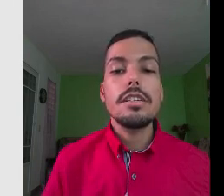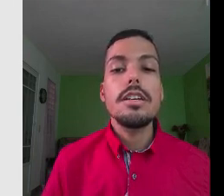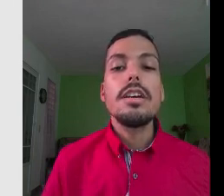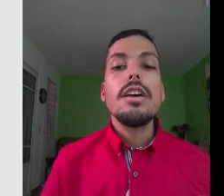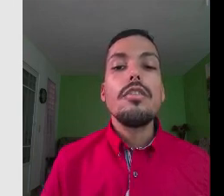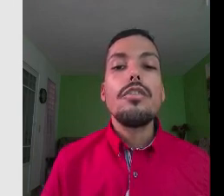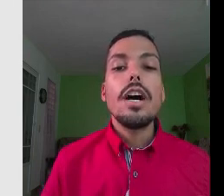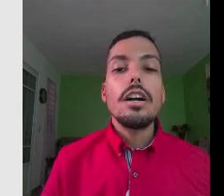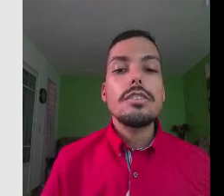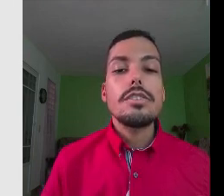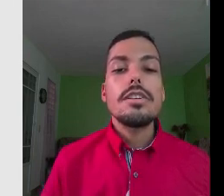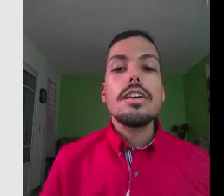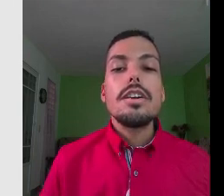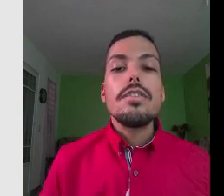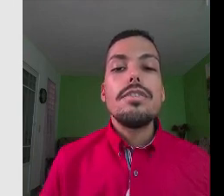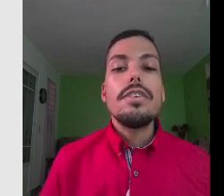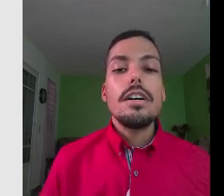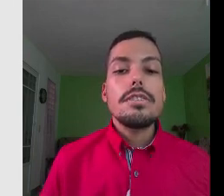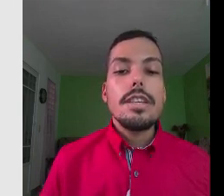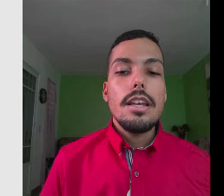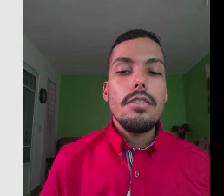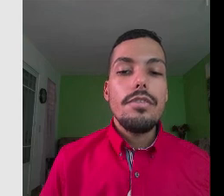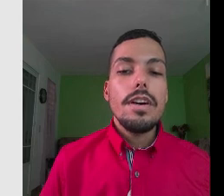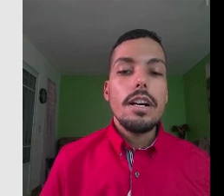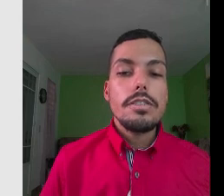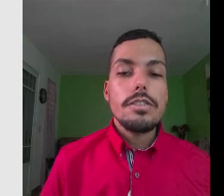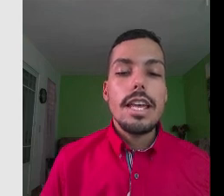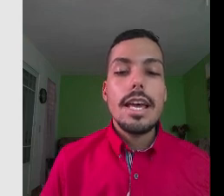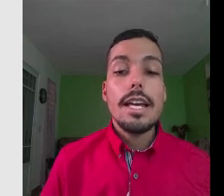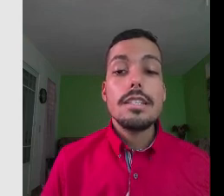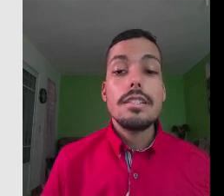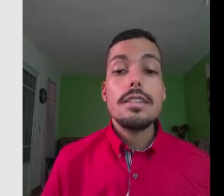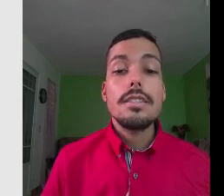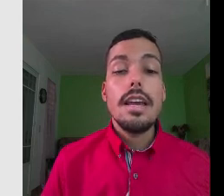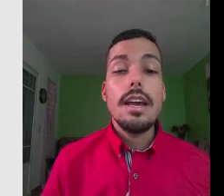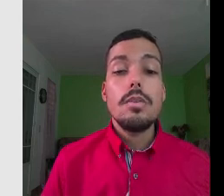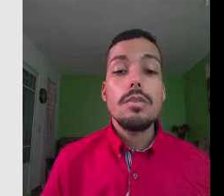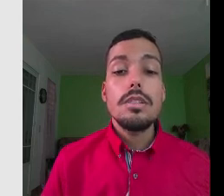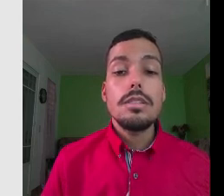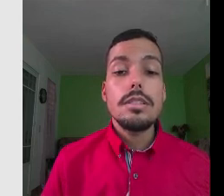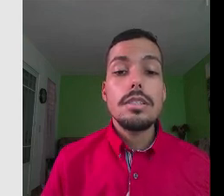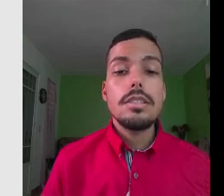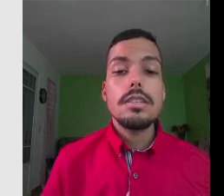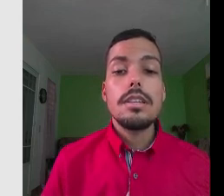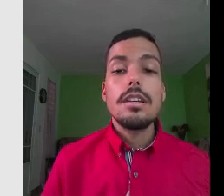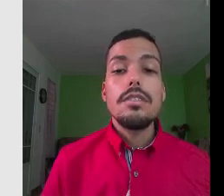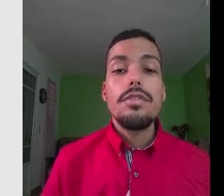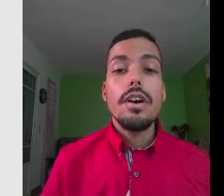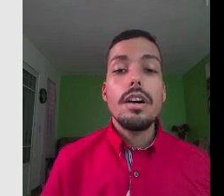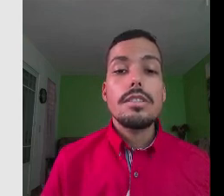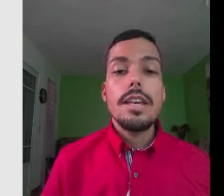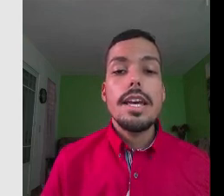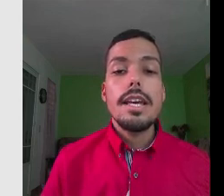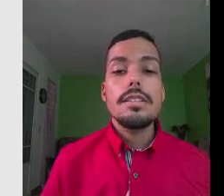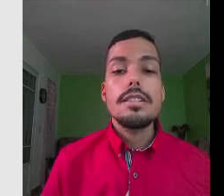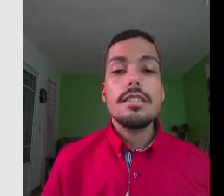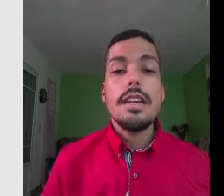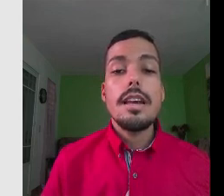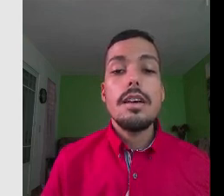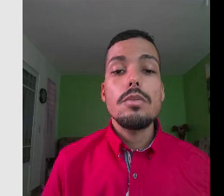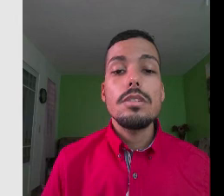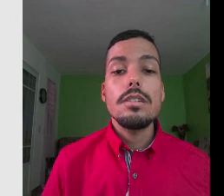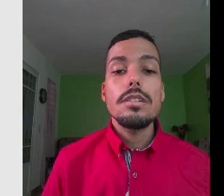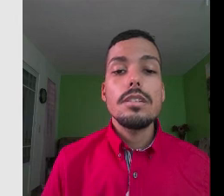fox, fox. Fox, and fox has the sound x. Fox has